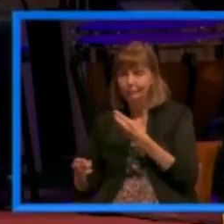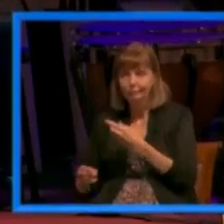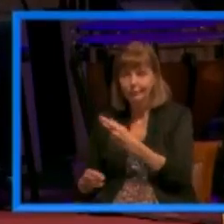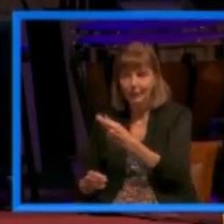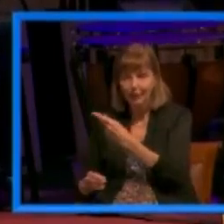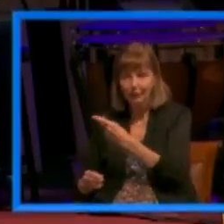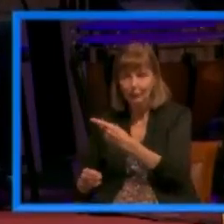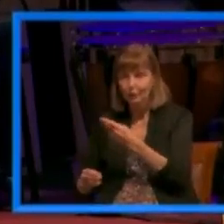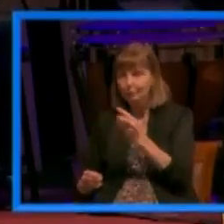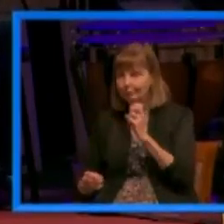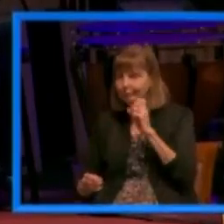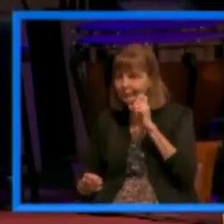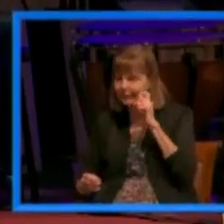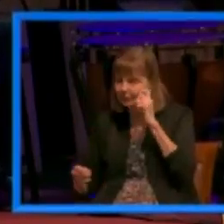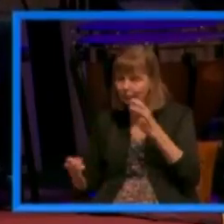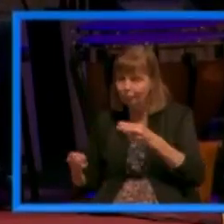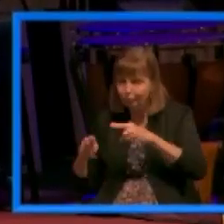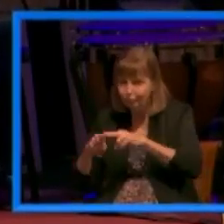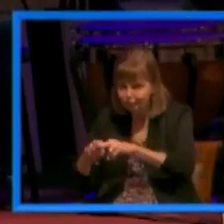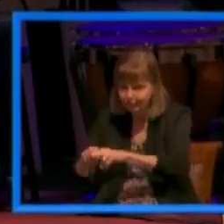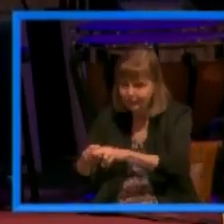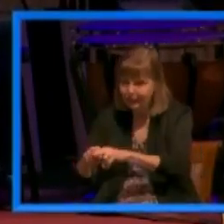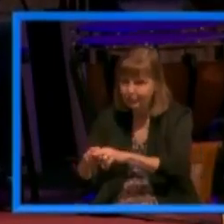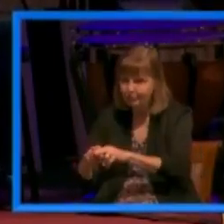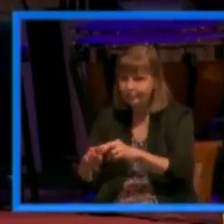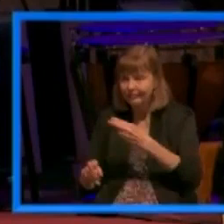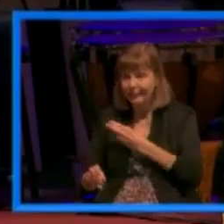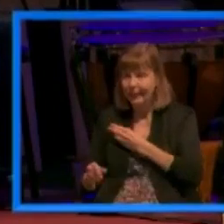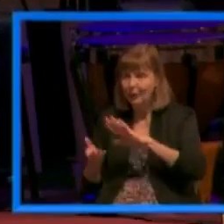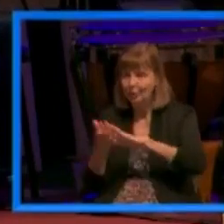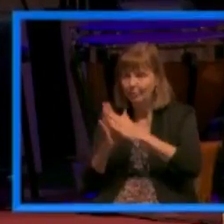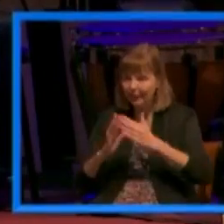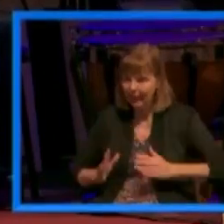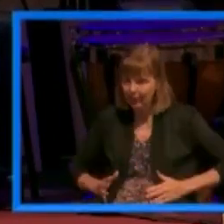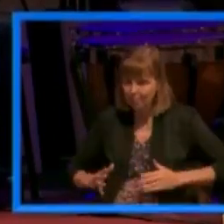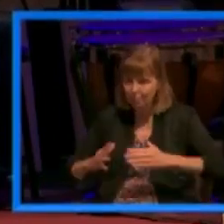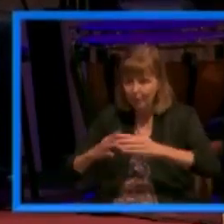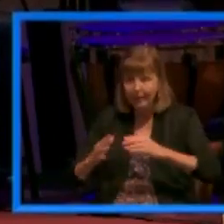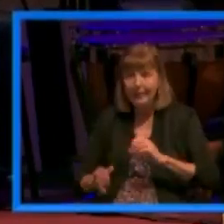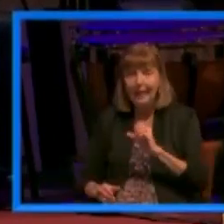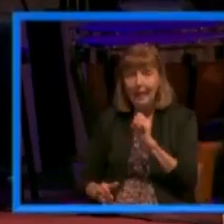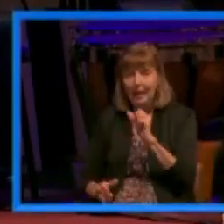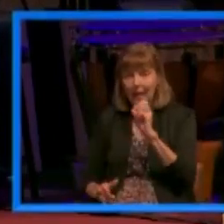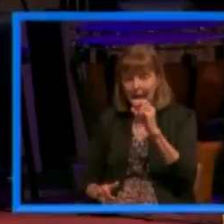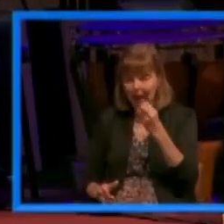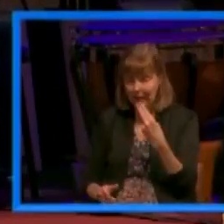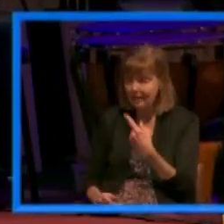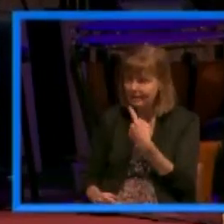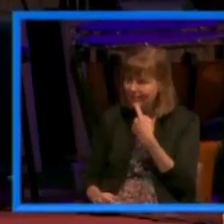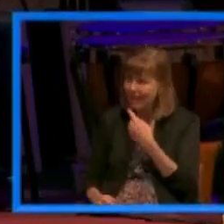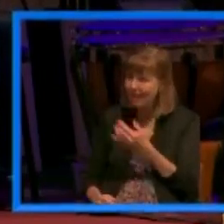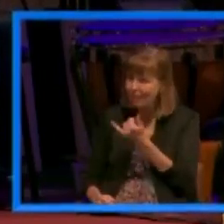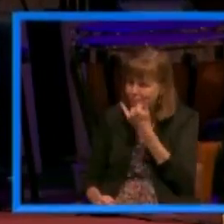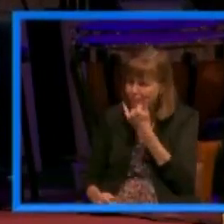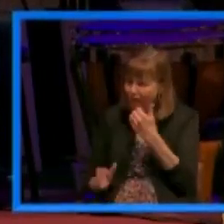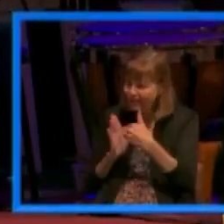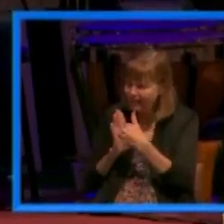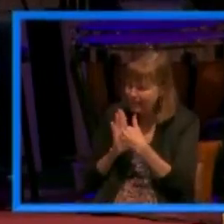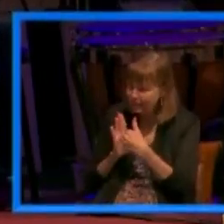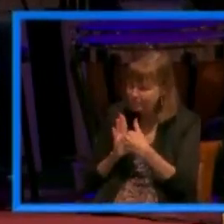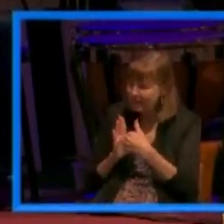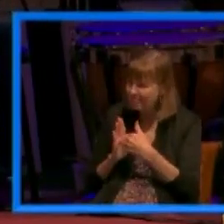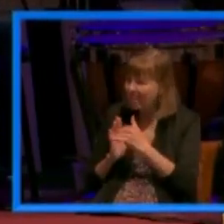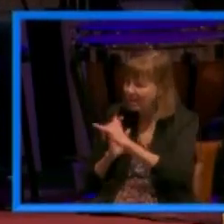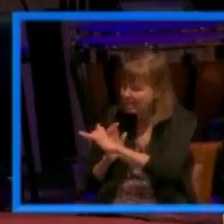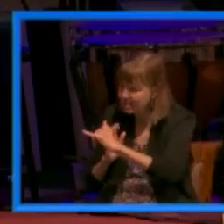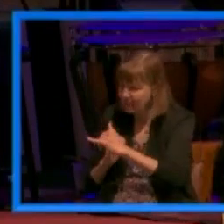Now Hagar's looking down on Sarah. And Sarah said to Abram, may the wrong done to me be done on you. I gave you my servant to my